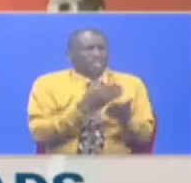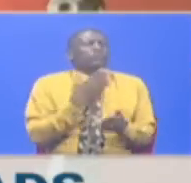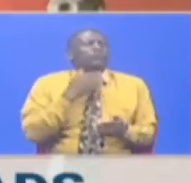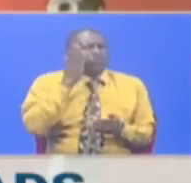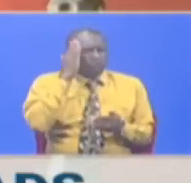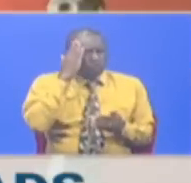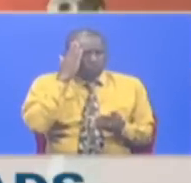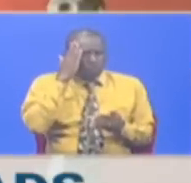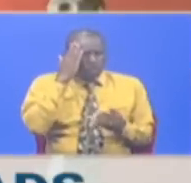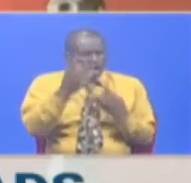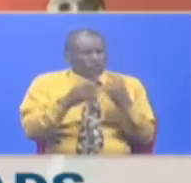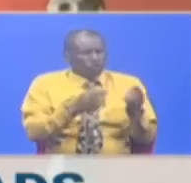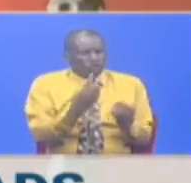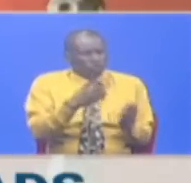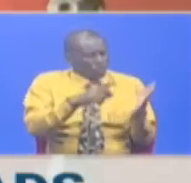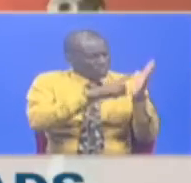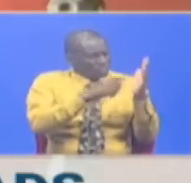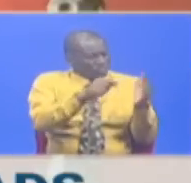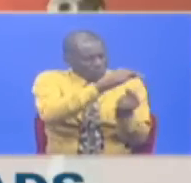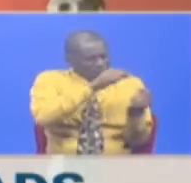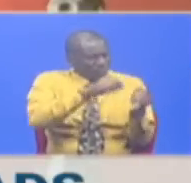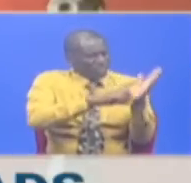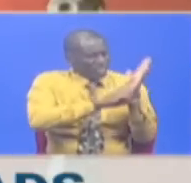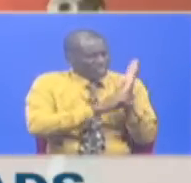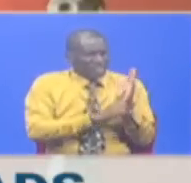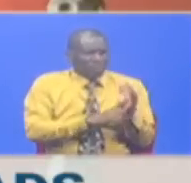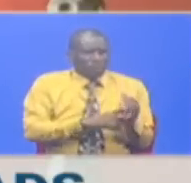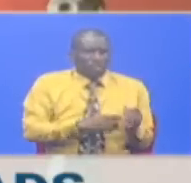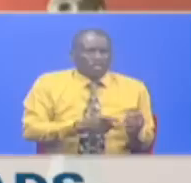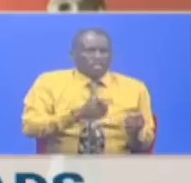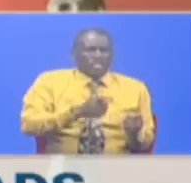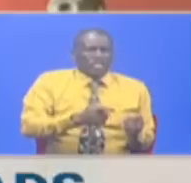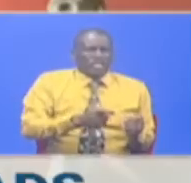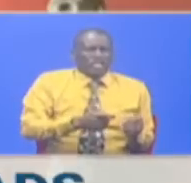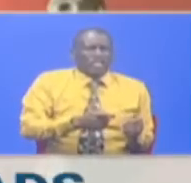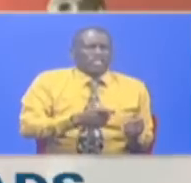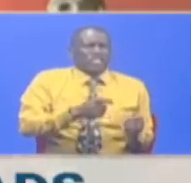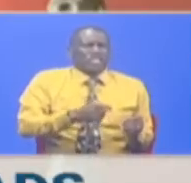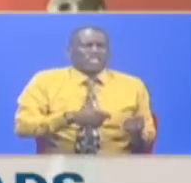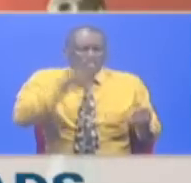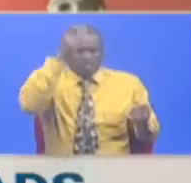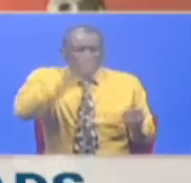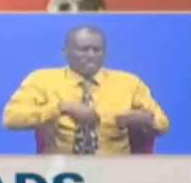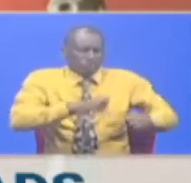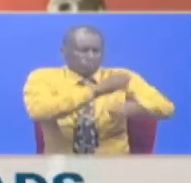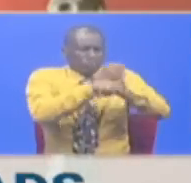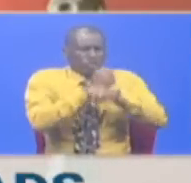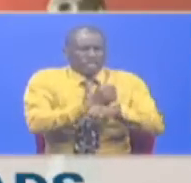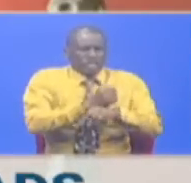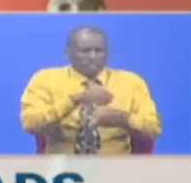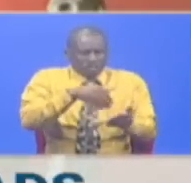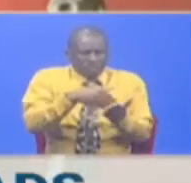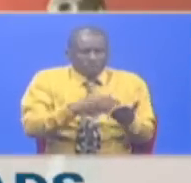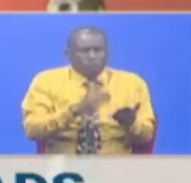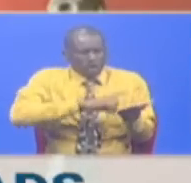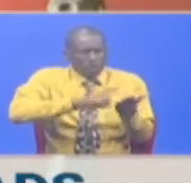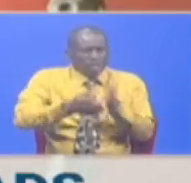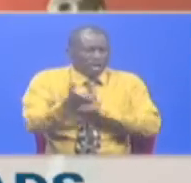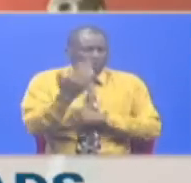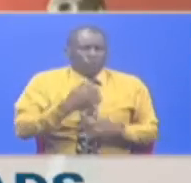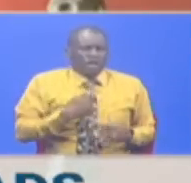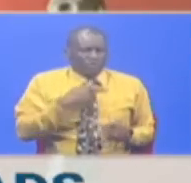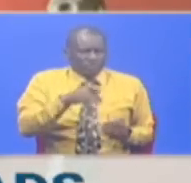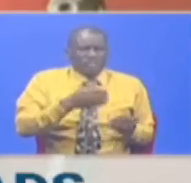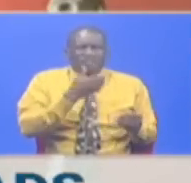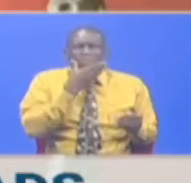two specific examples in justice protecting the rich. About 2 weeks ago or a week ago, there was this